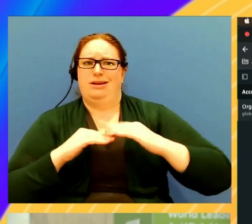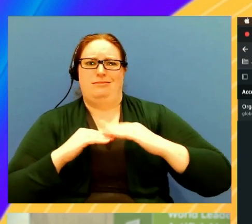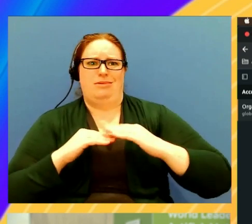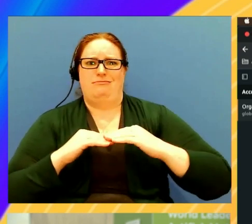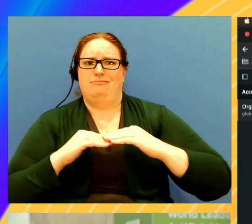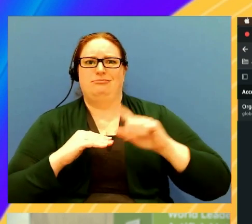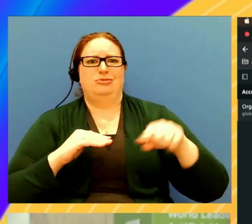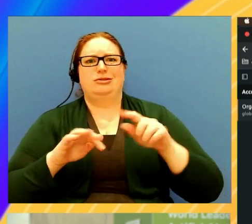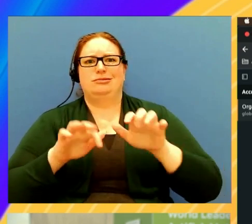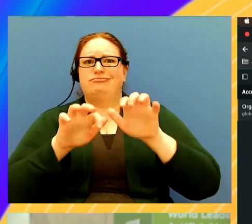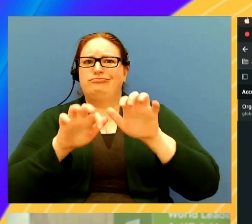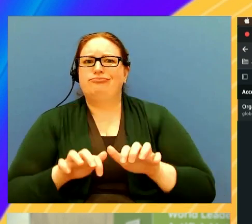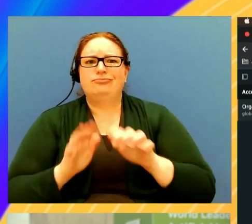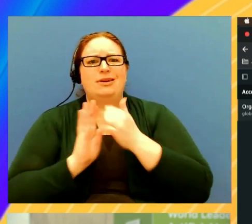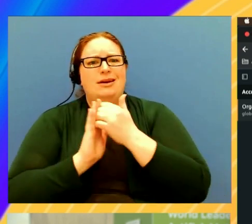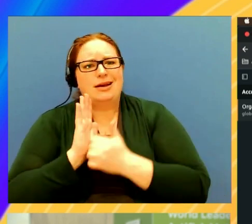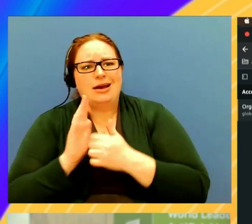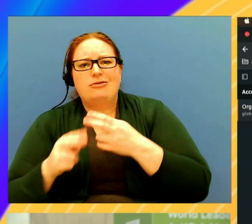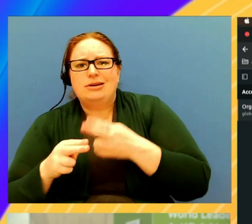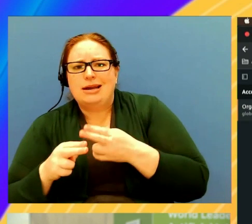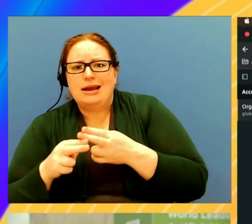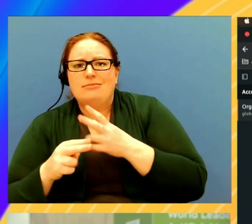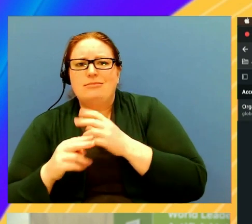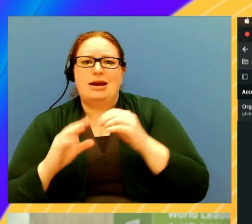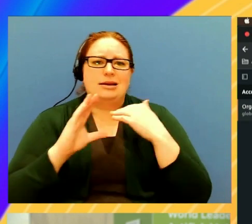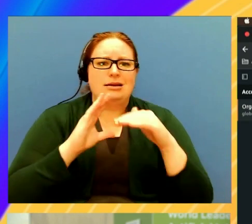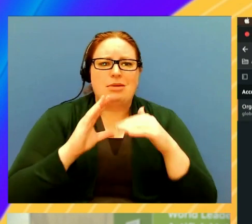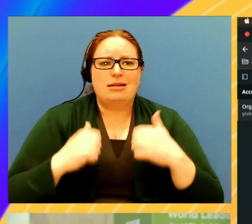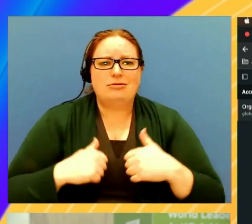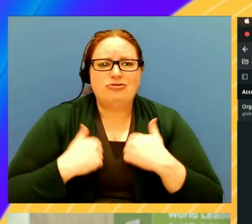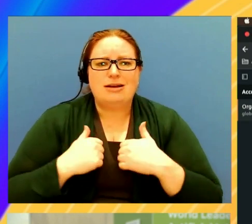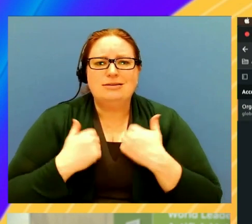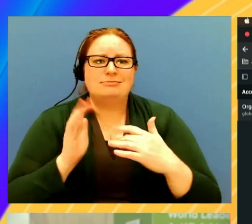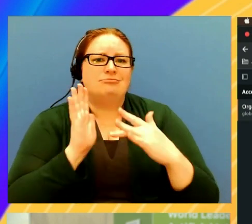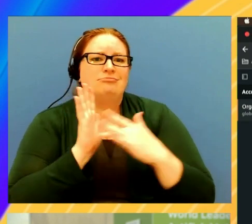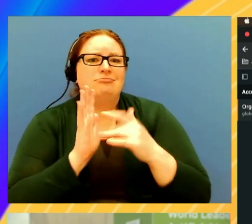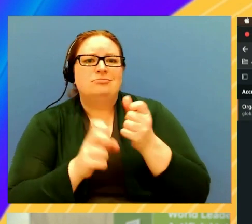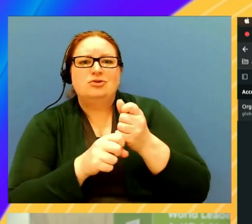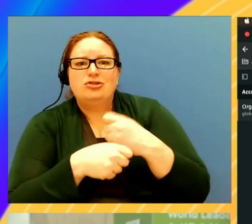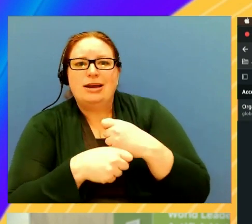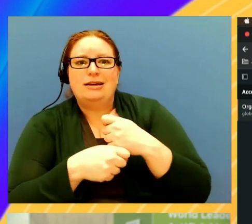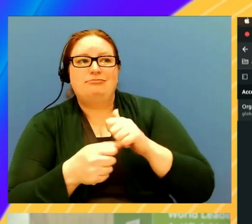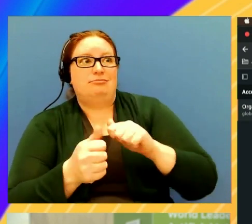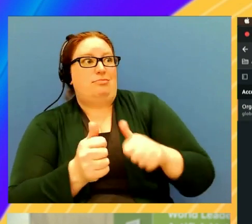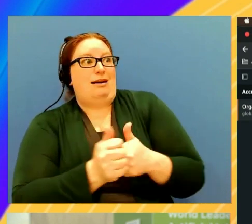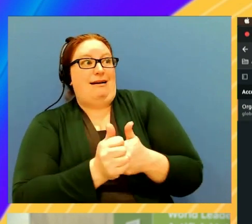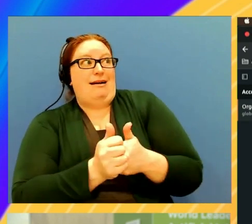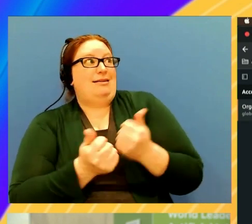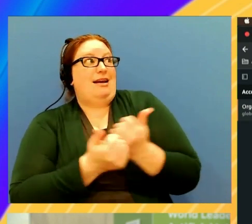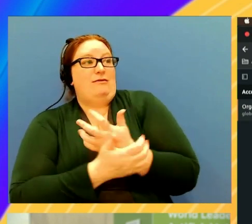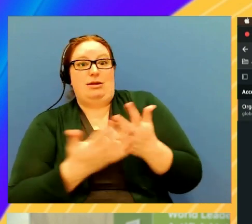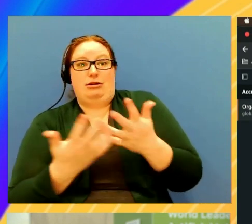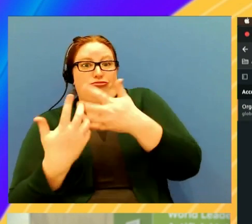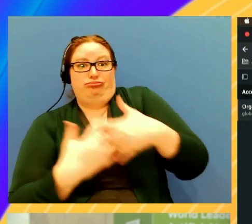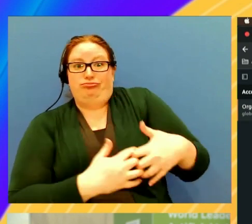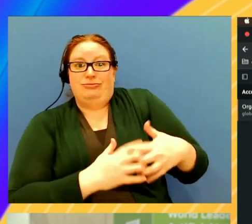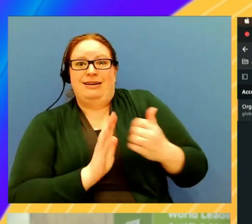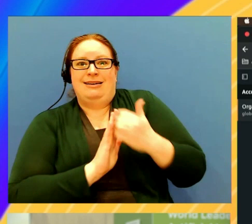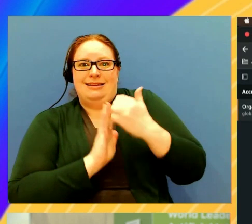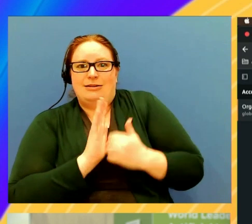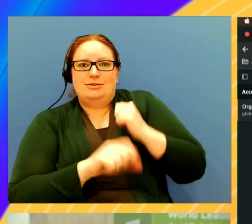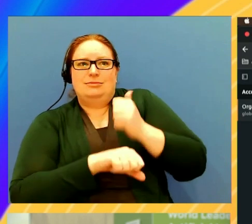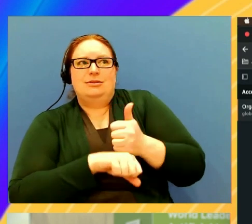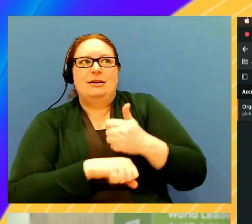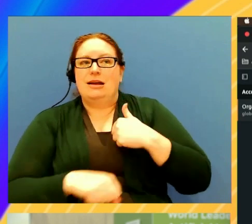in an account name and email address, and click Create. And behind the scenes, everything's being taken care of for you. The account's currently being created in the background. I